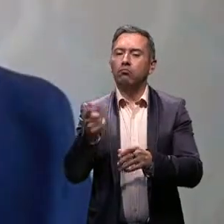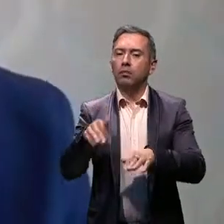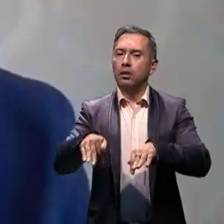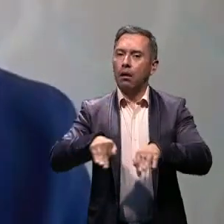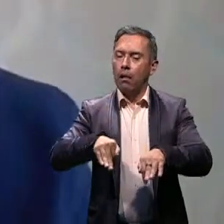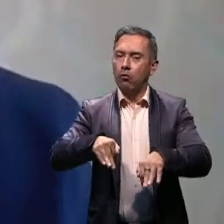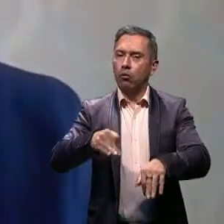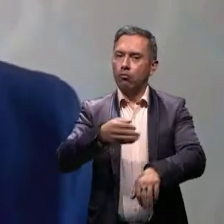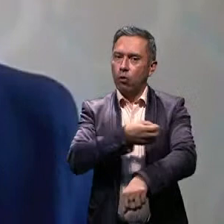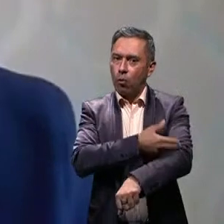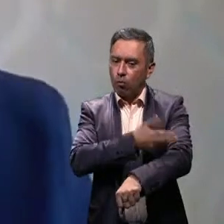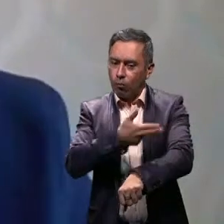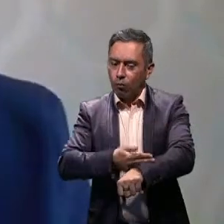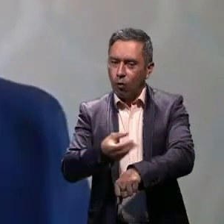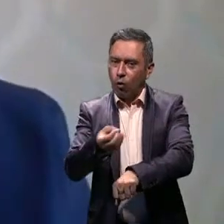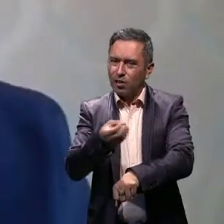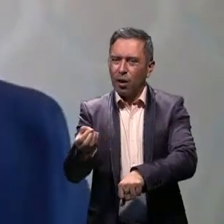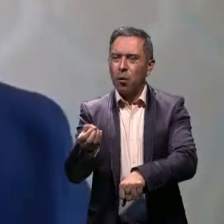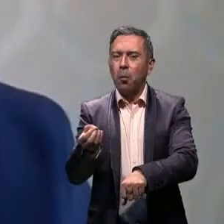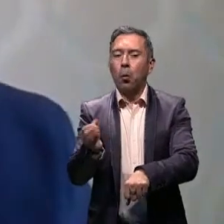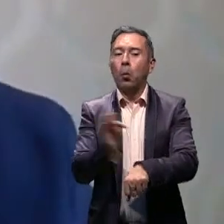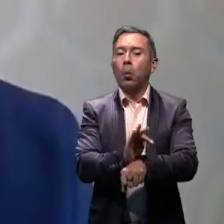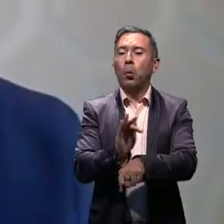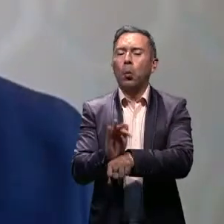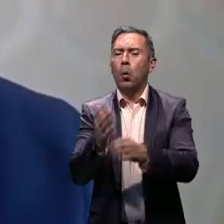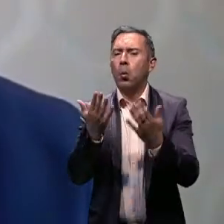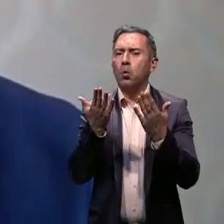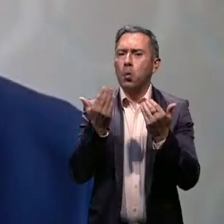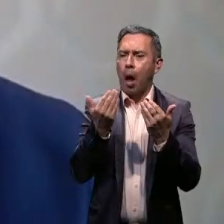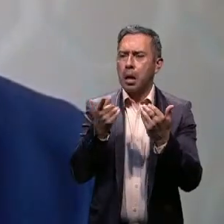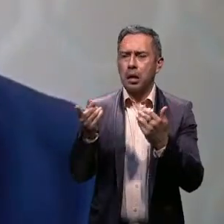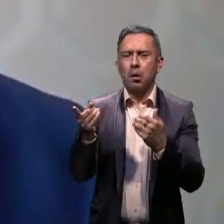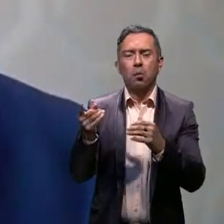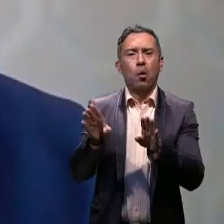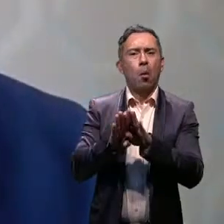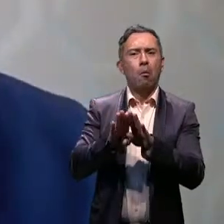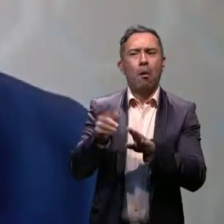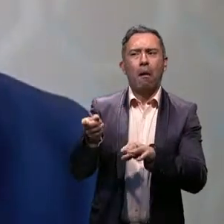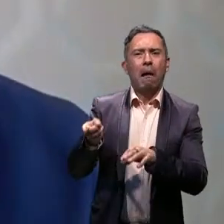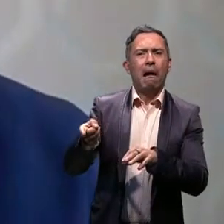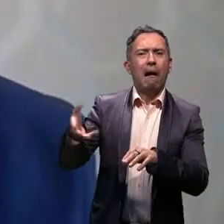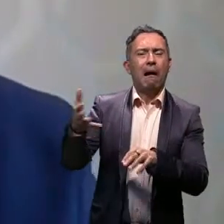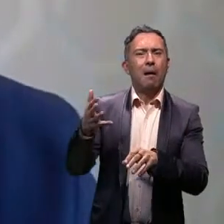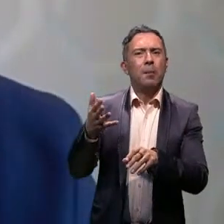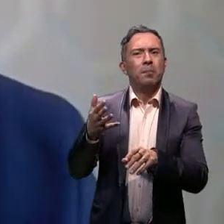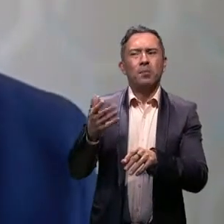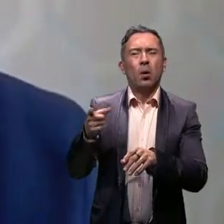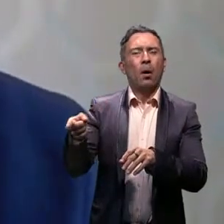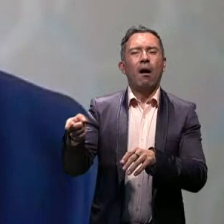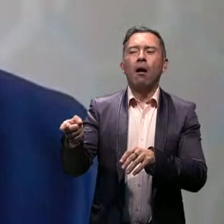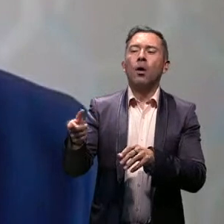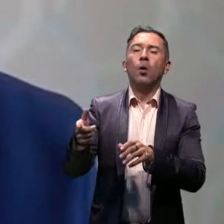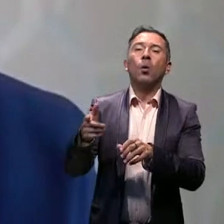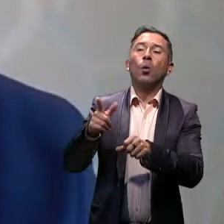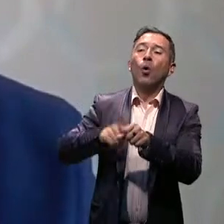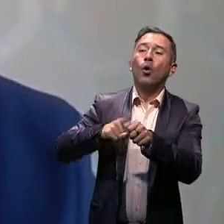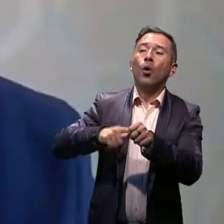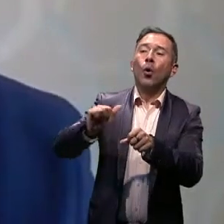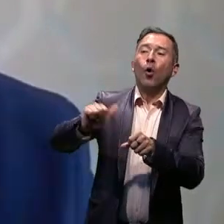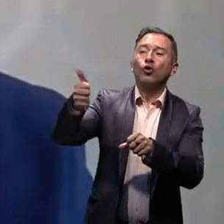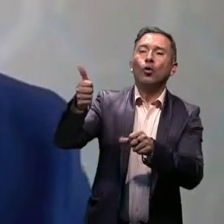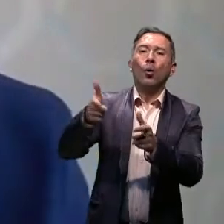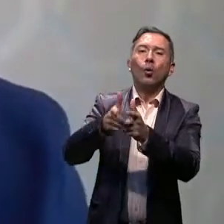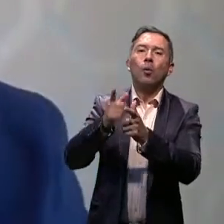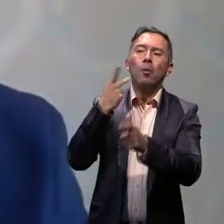proper operation of these institutions by trying to giving it a color or